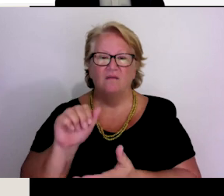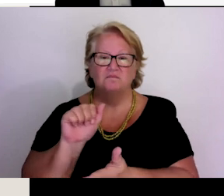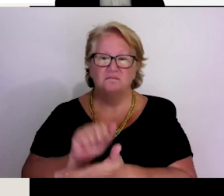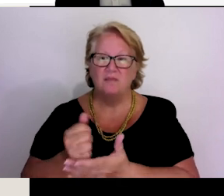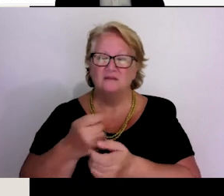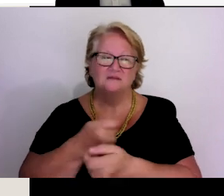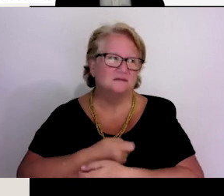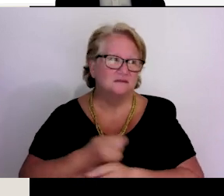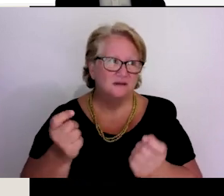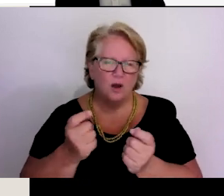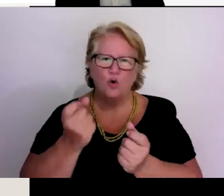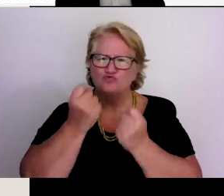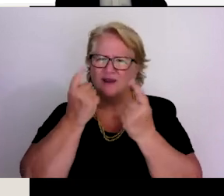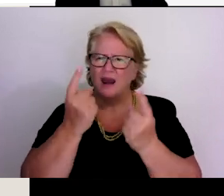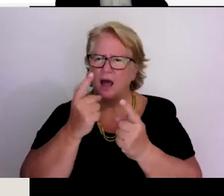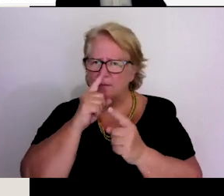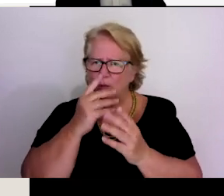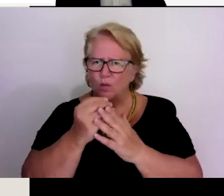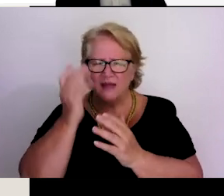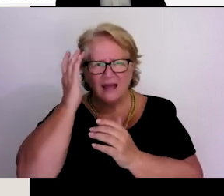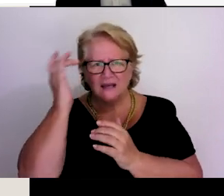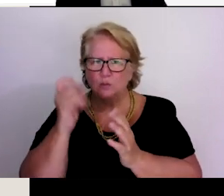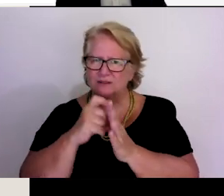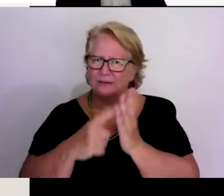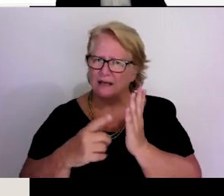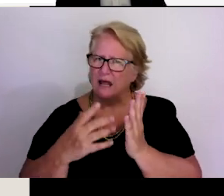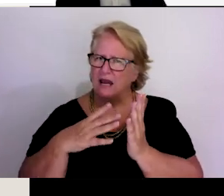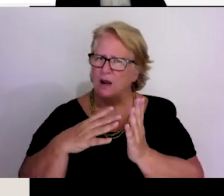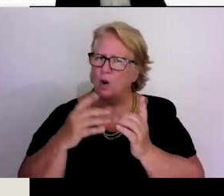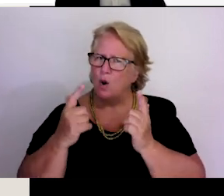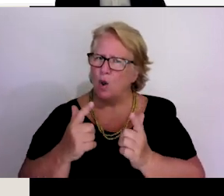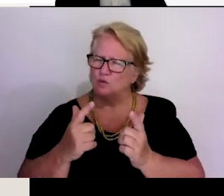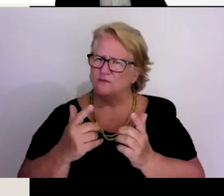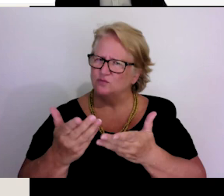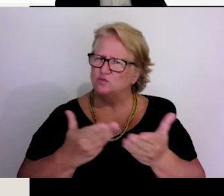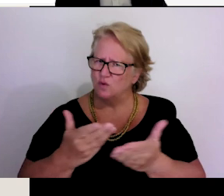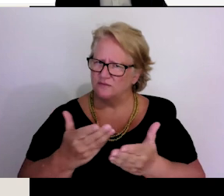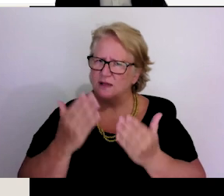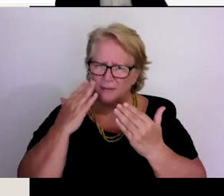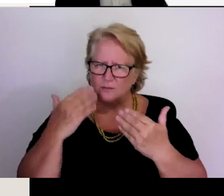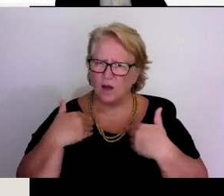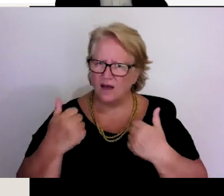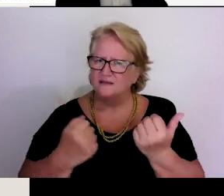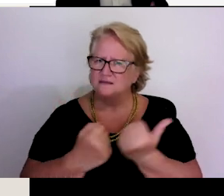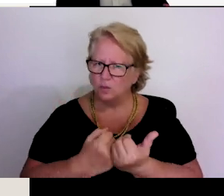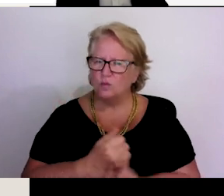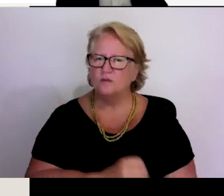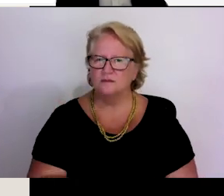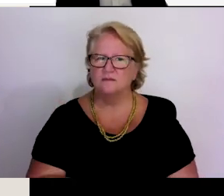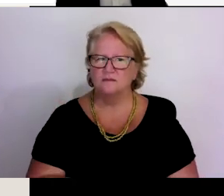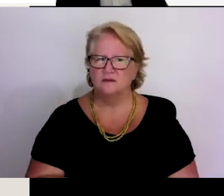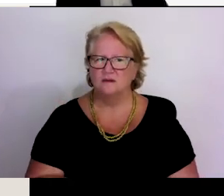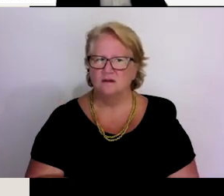with intellectual disability required very substantial community mental health services support. And that